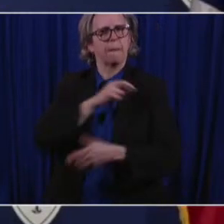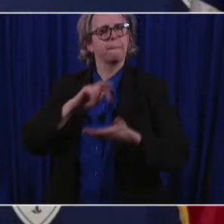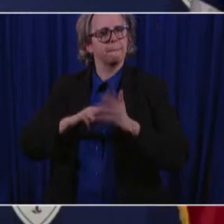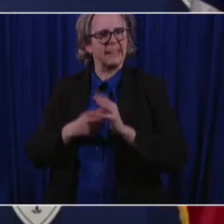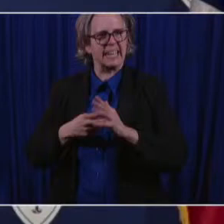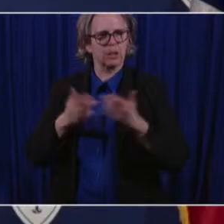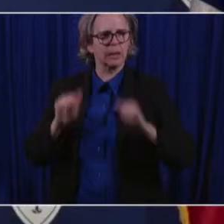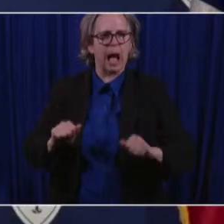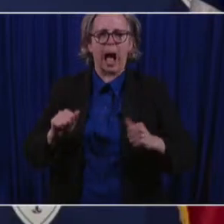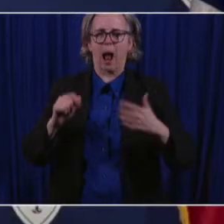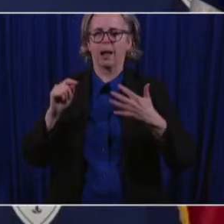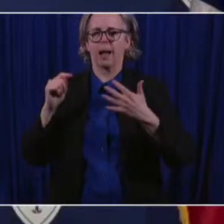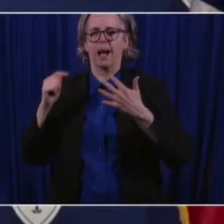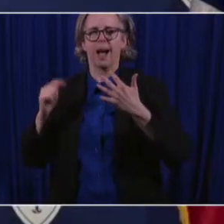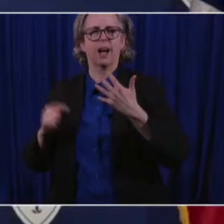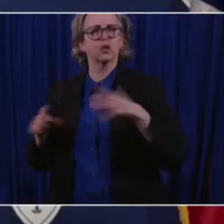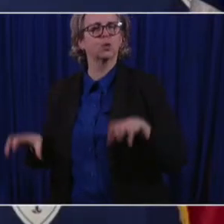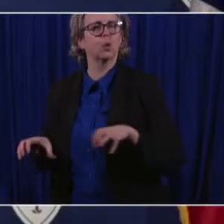freedom.